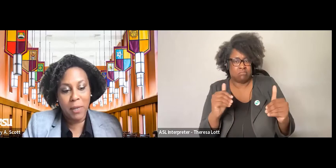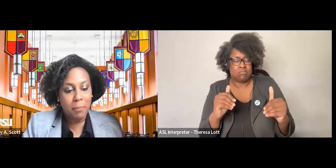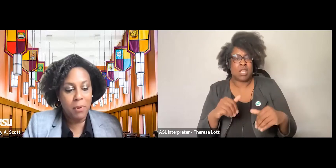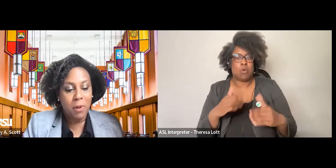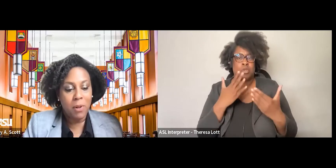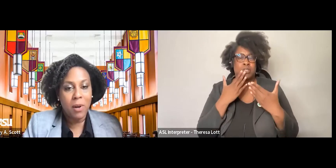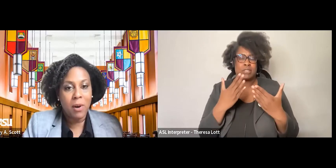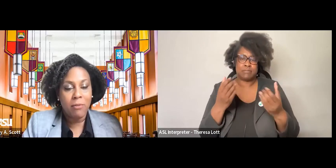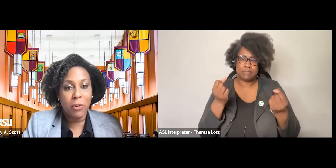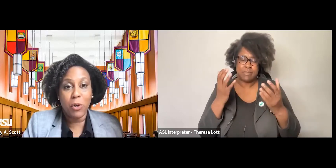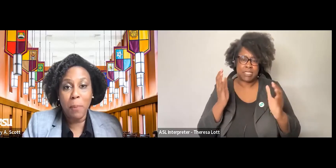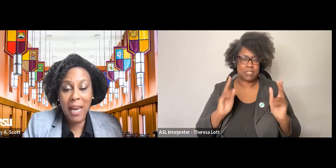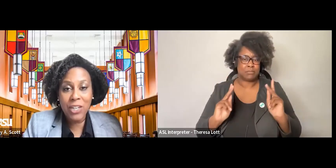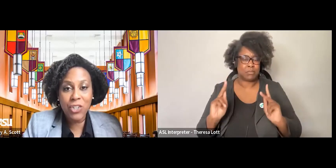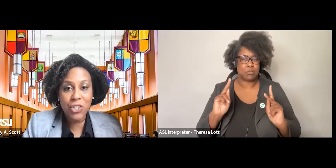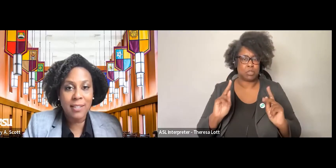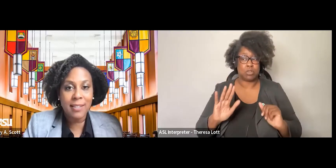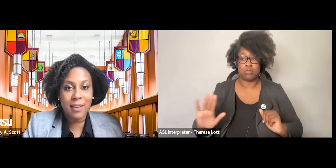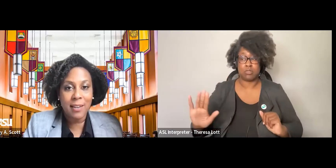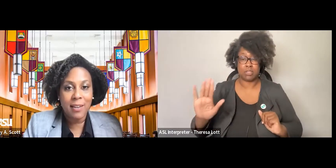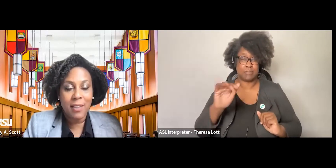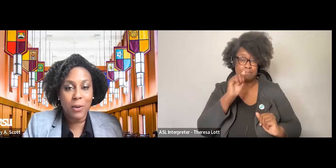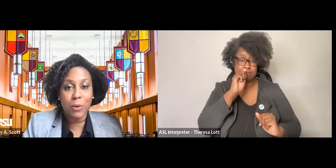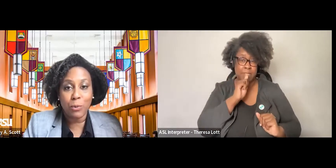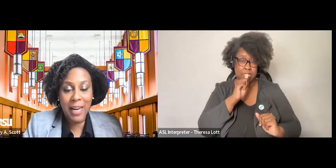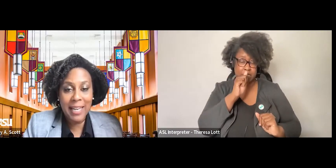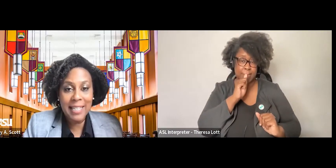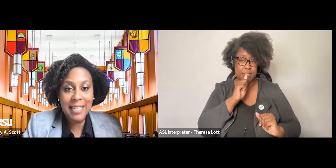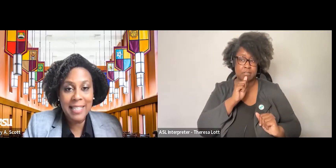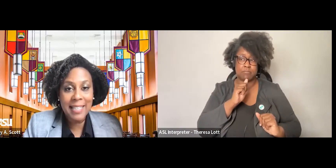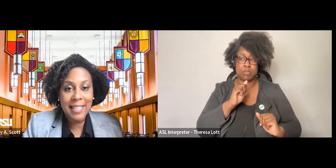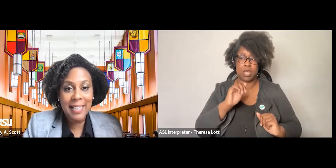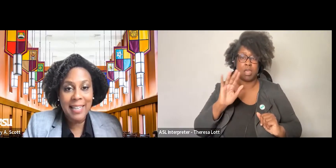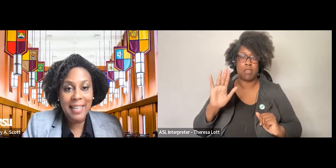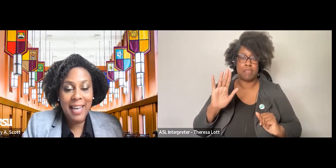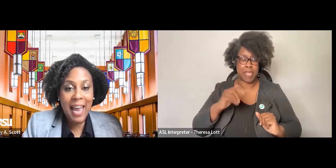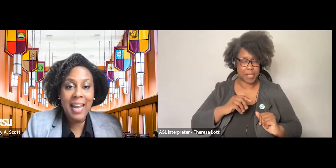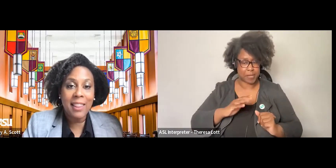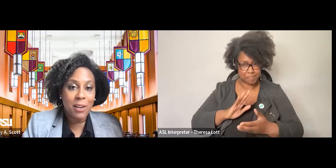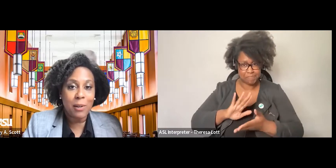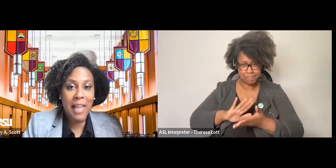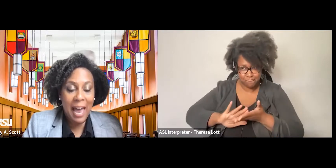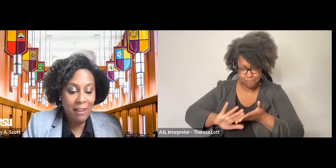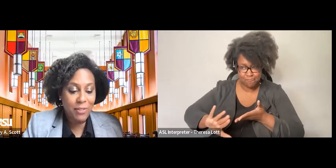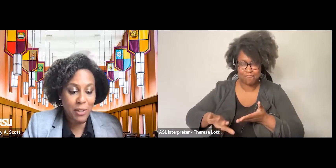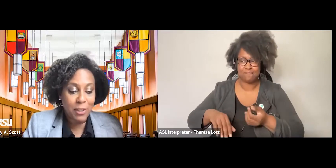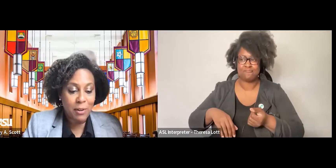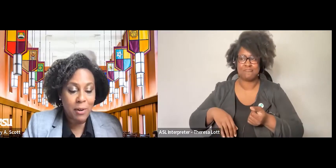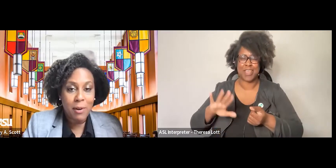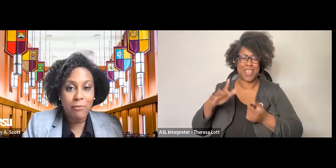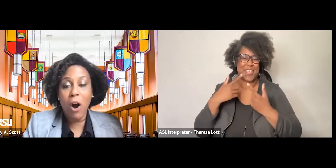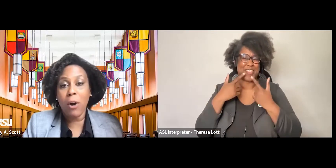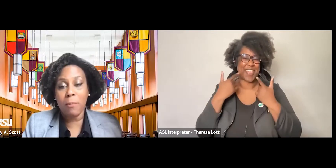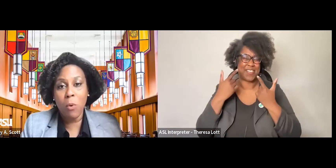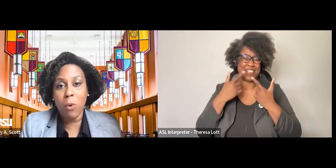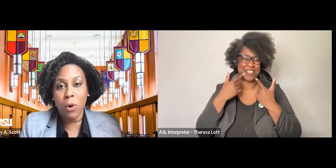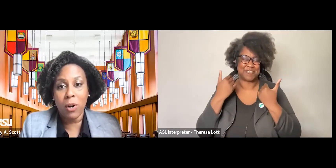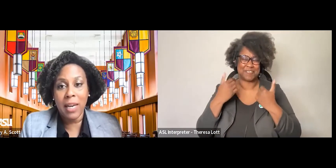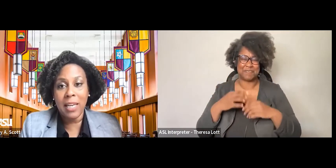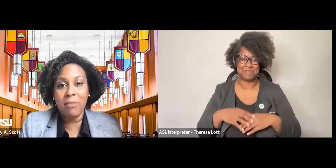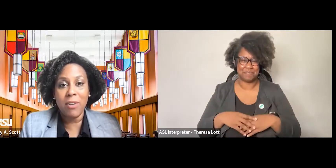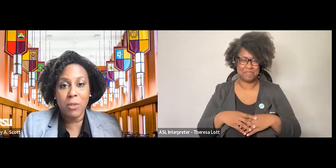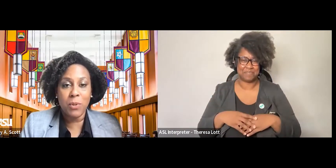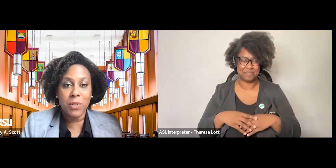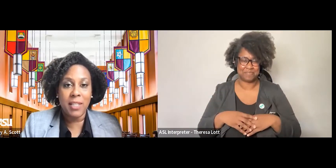of people for their patience, their grace, and their laughter, far